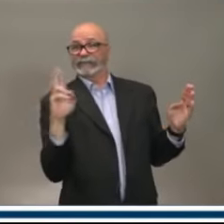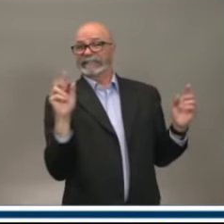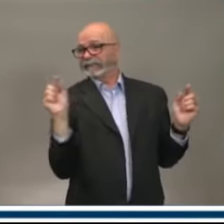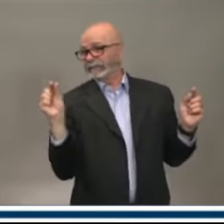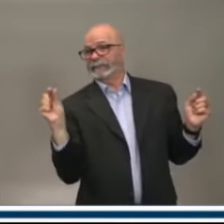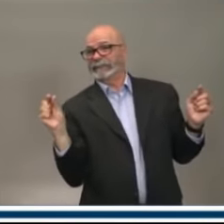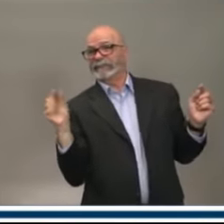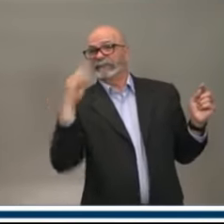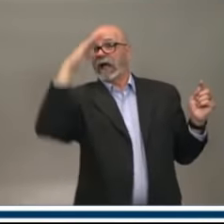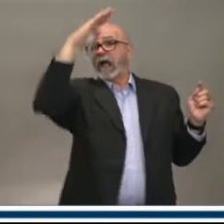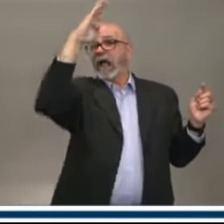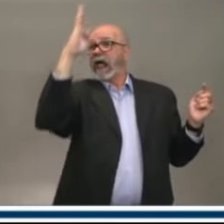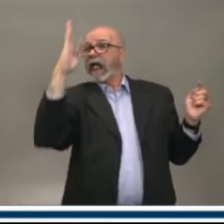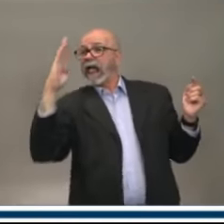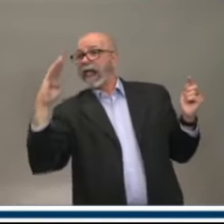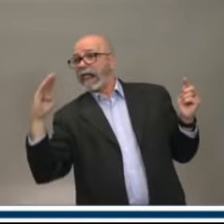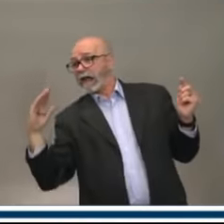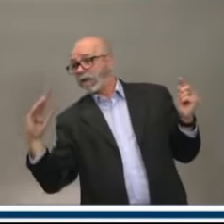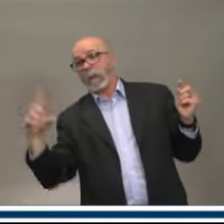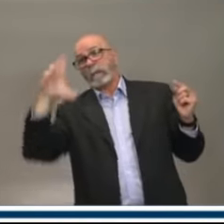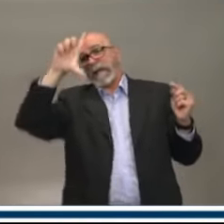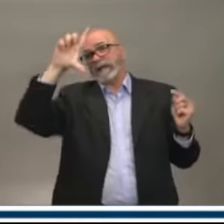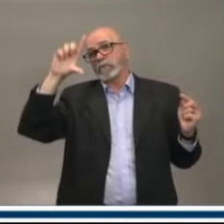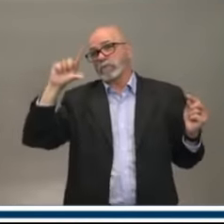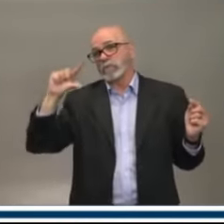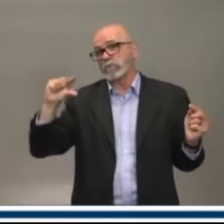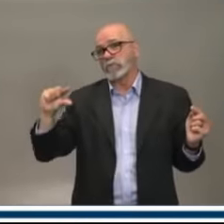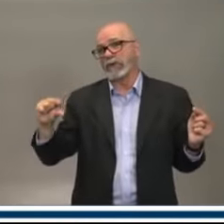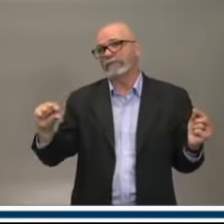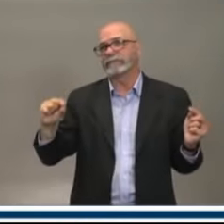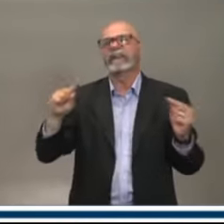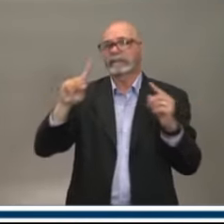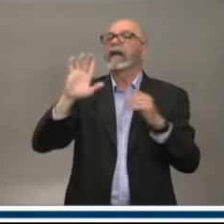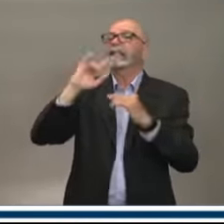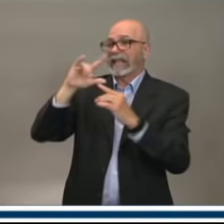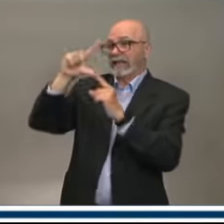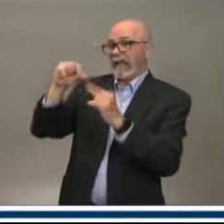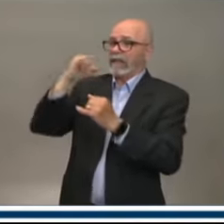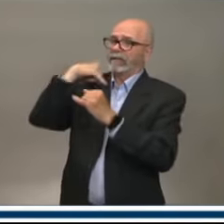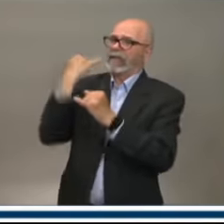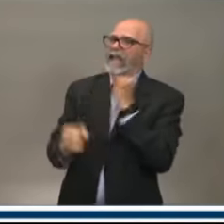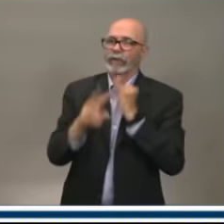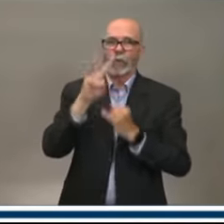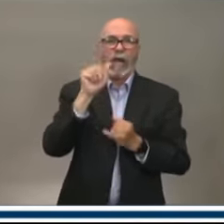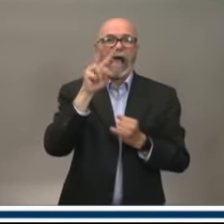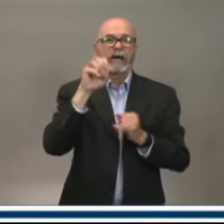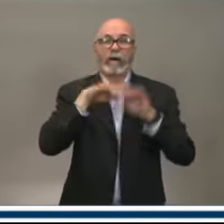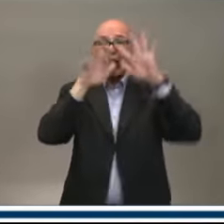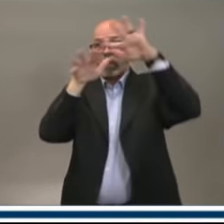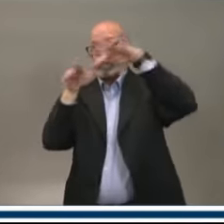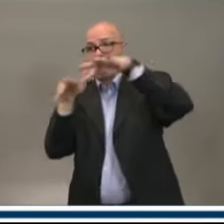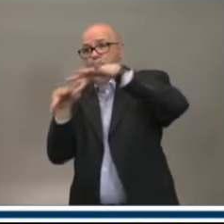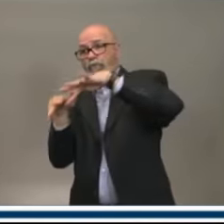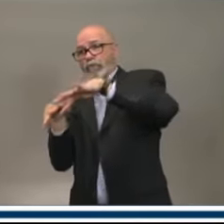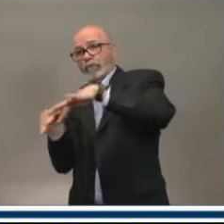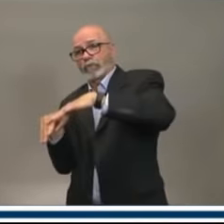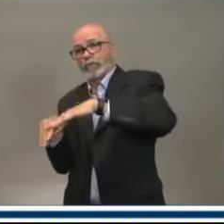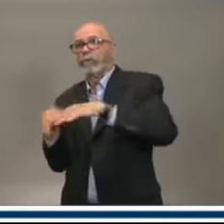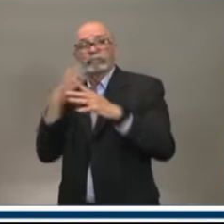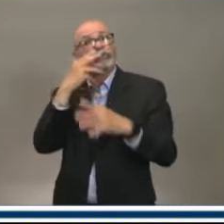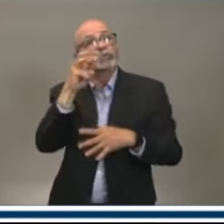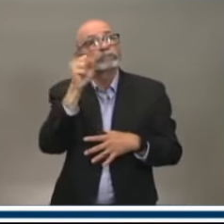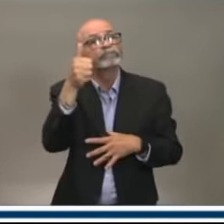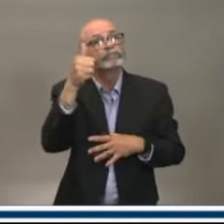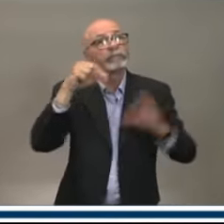very much at the end of the first wave of COVID-19, which is good news, but we have to be careful. The wave is